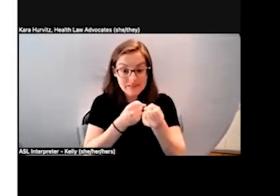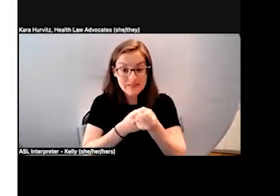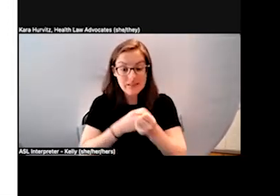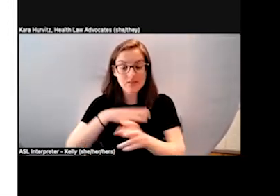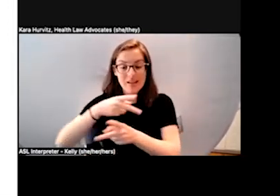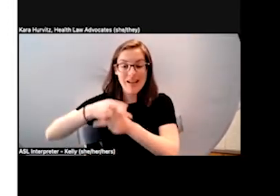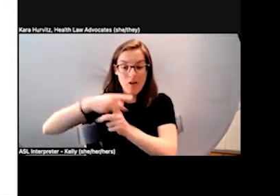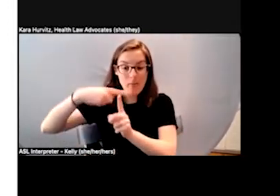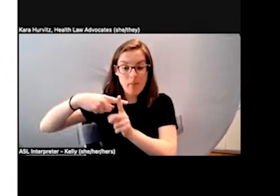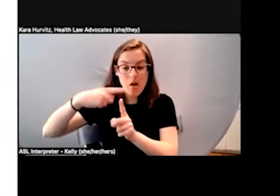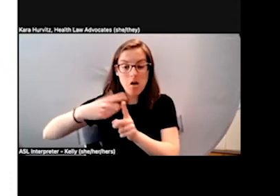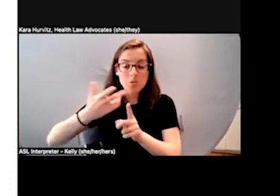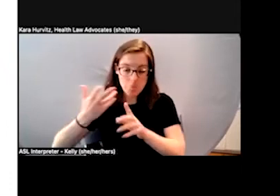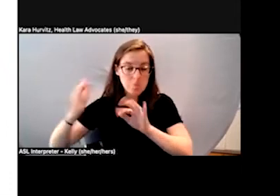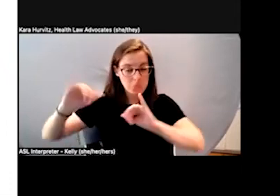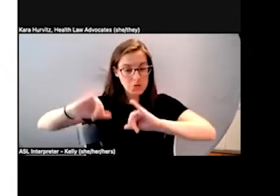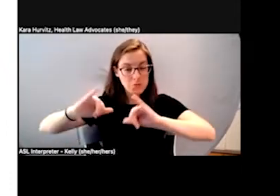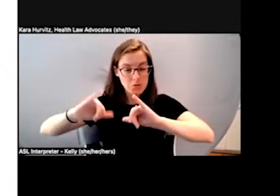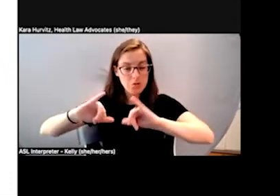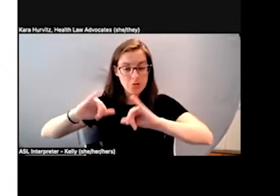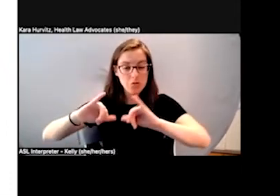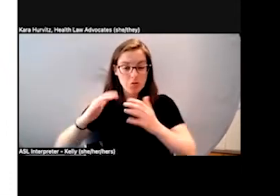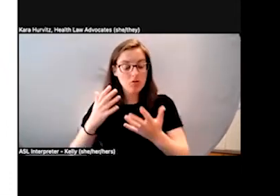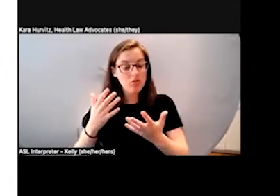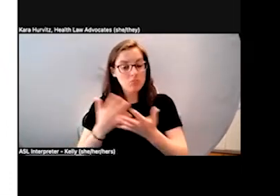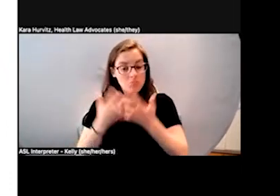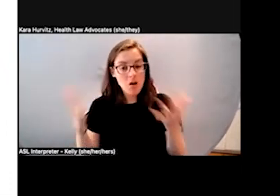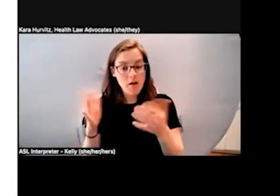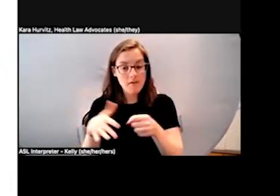does not cover the same in-home care services